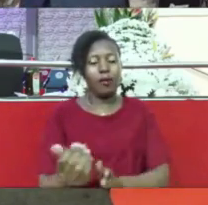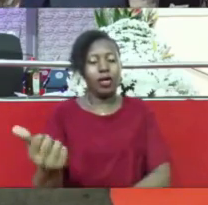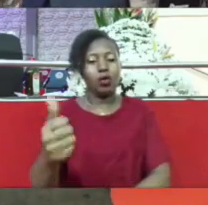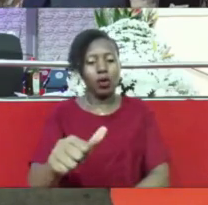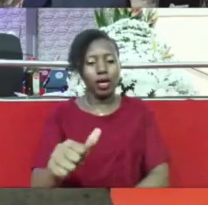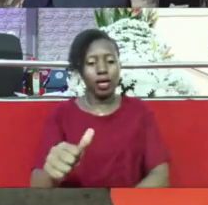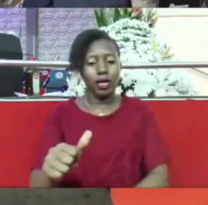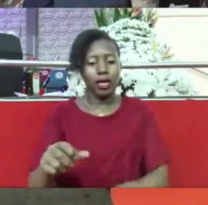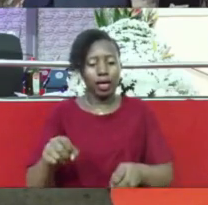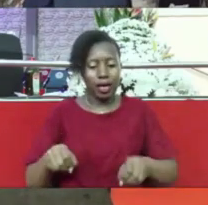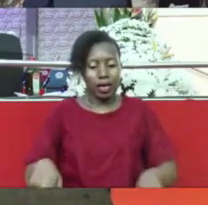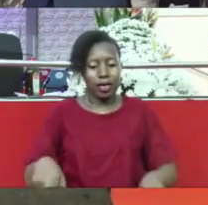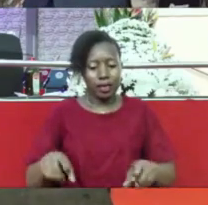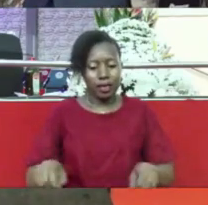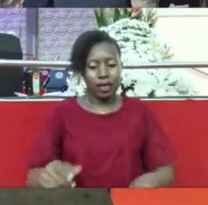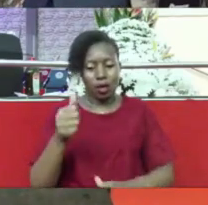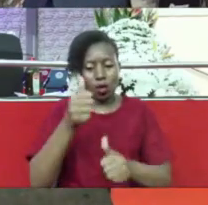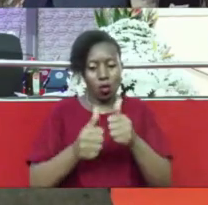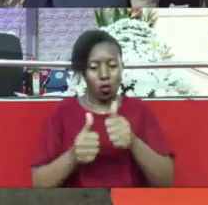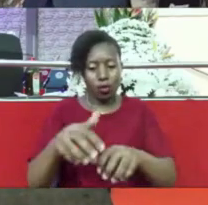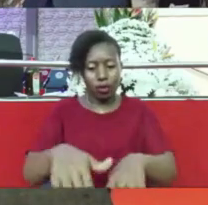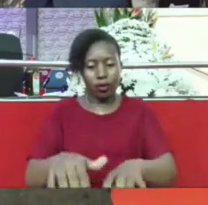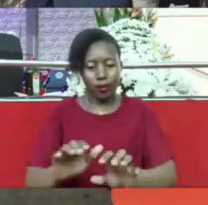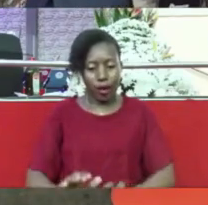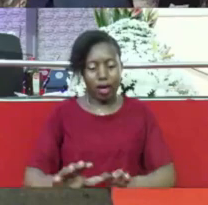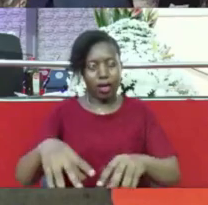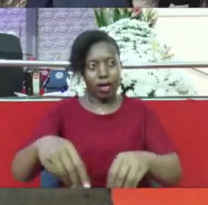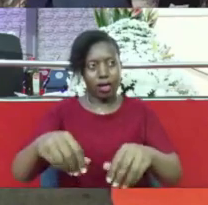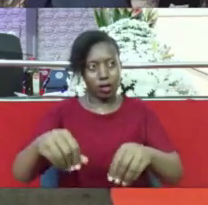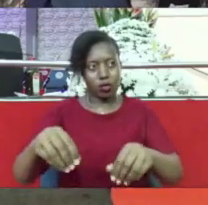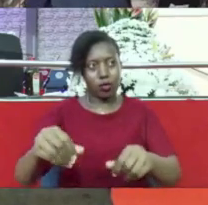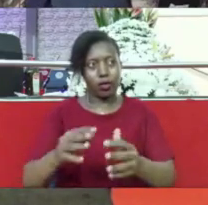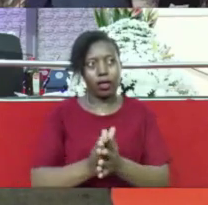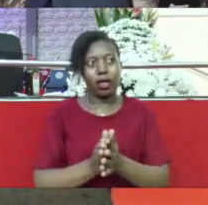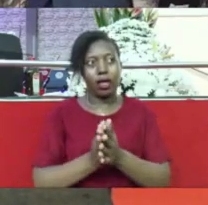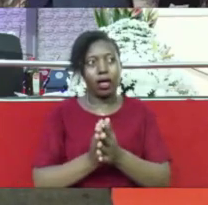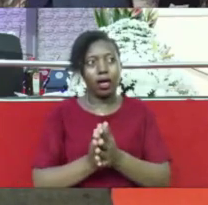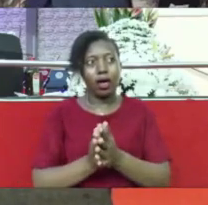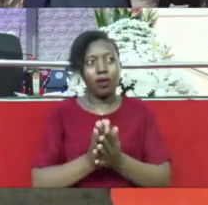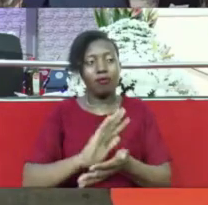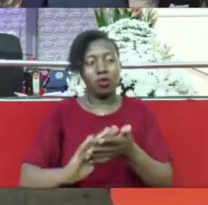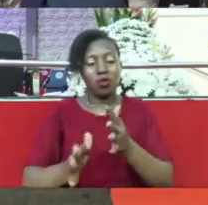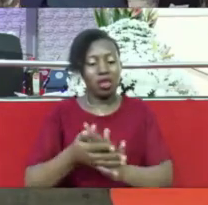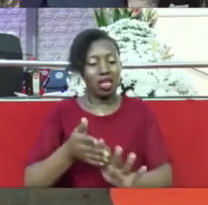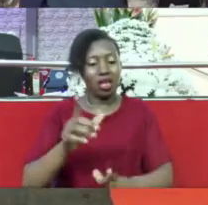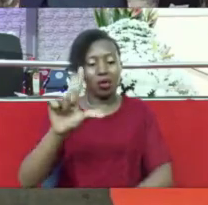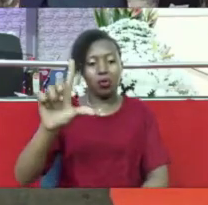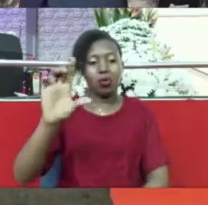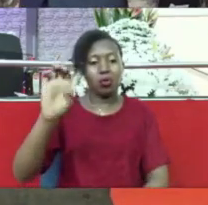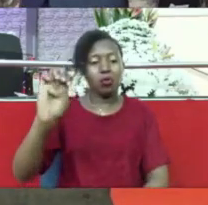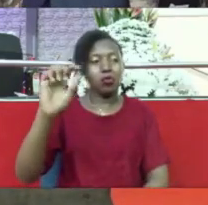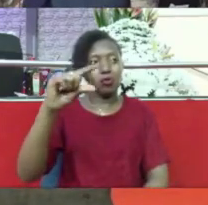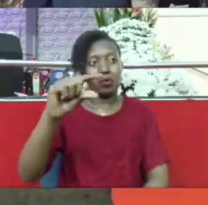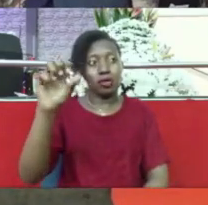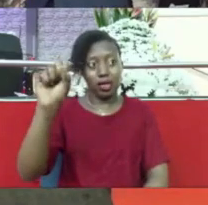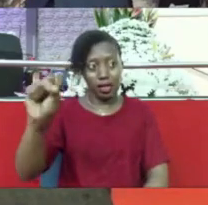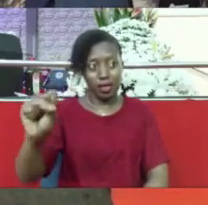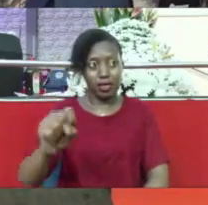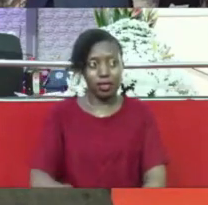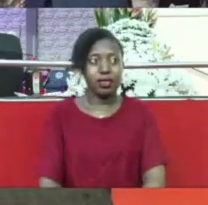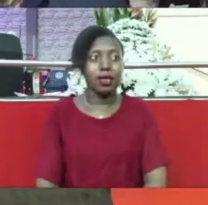mdudu ambaye anajizika mchangani, with long slender soft bodies and no limbs, na mwili ambao ni mrefu ambao hauna miguu.